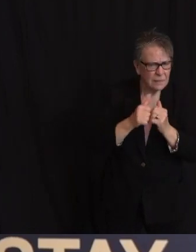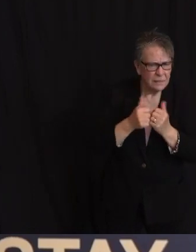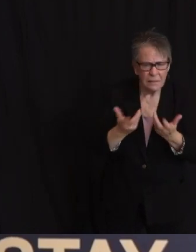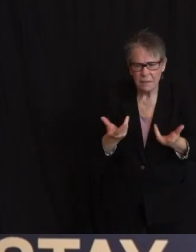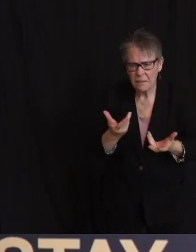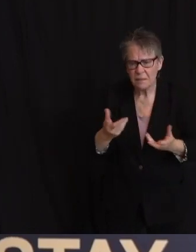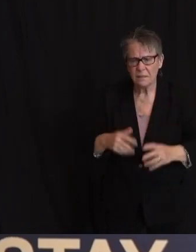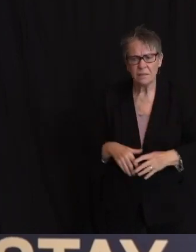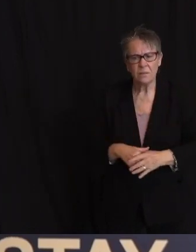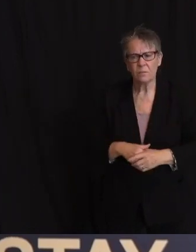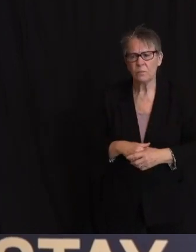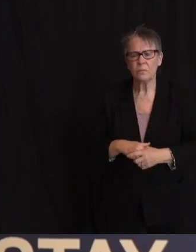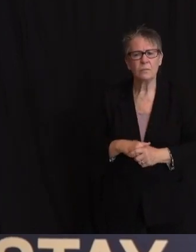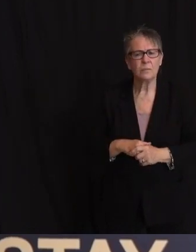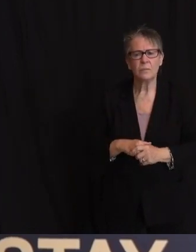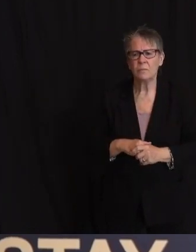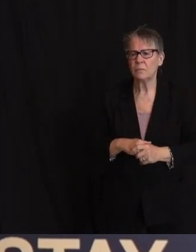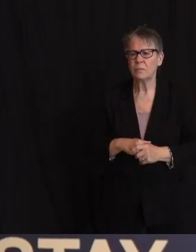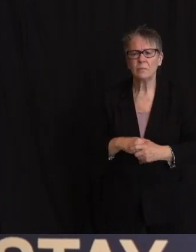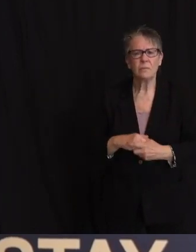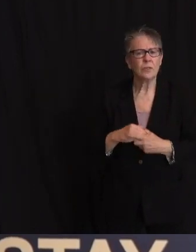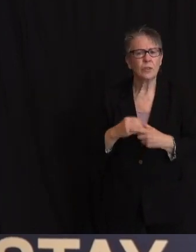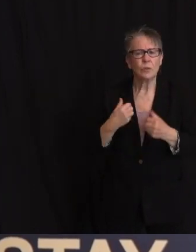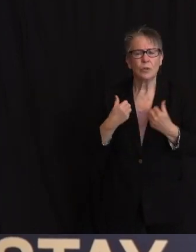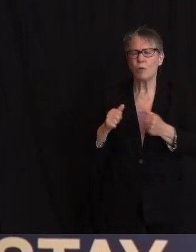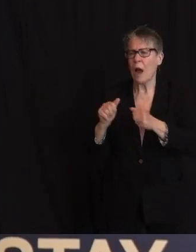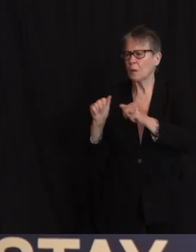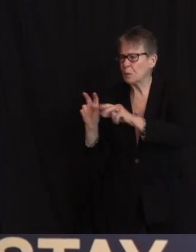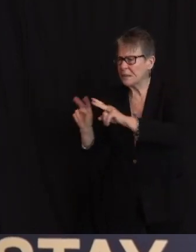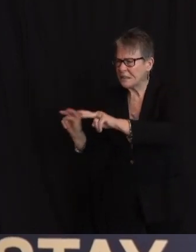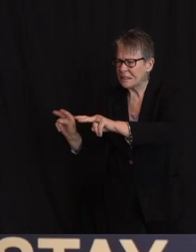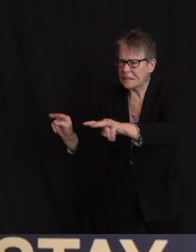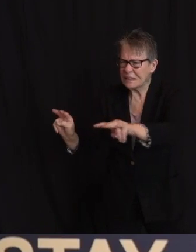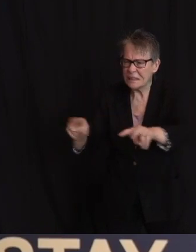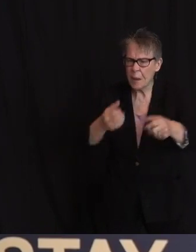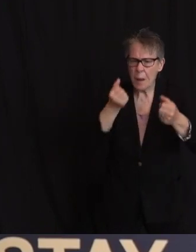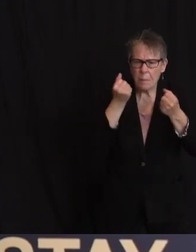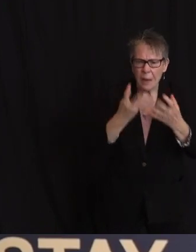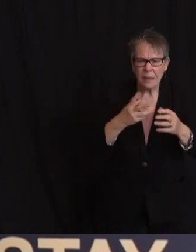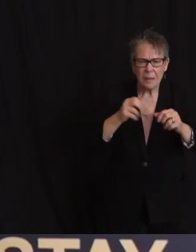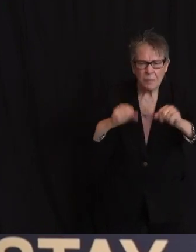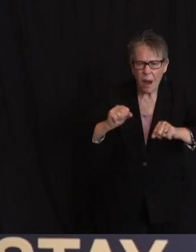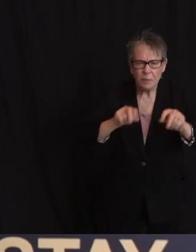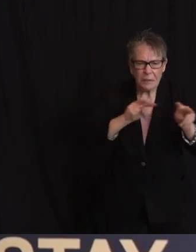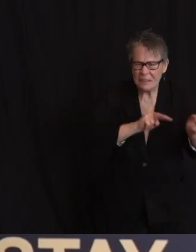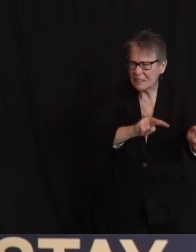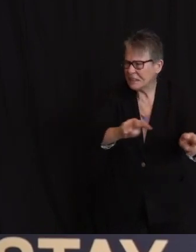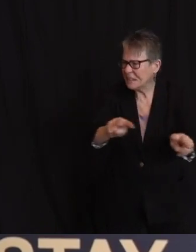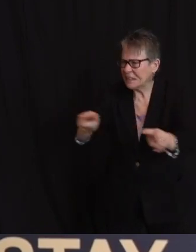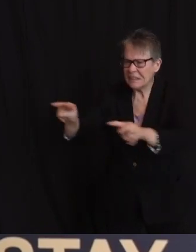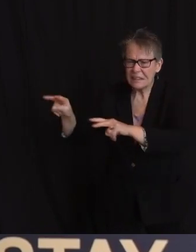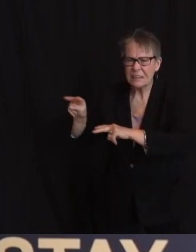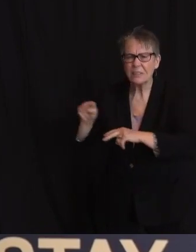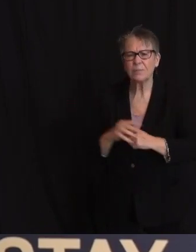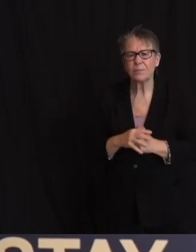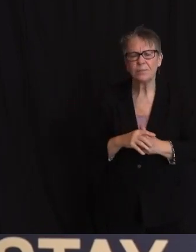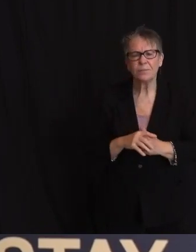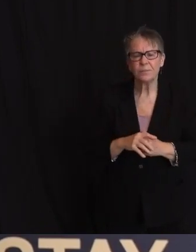of the state. If we don't accept what we've required from Andover, we do have